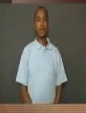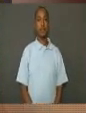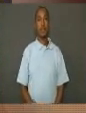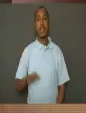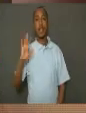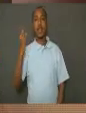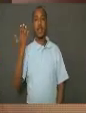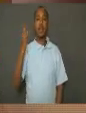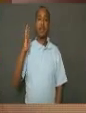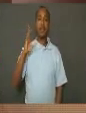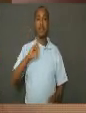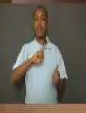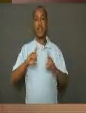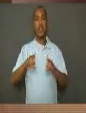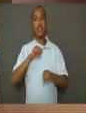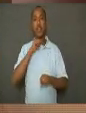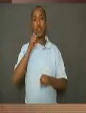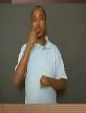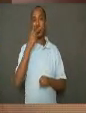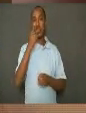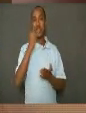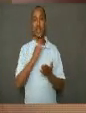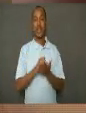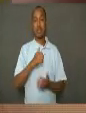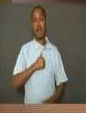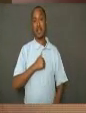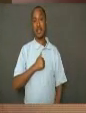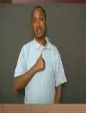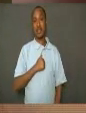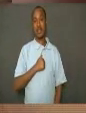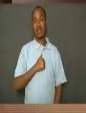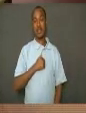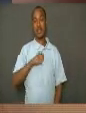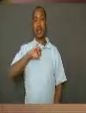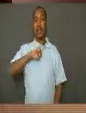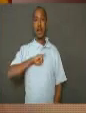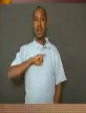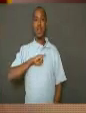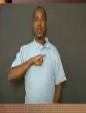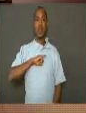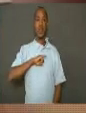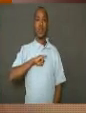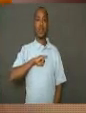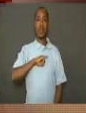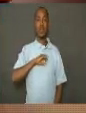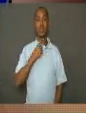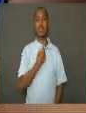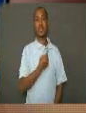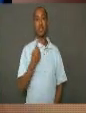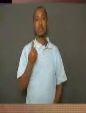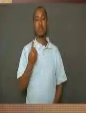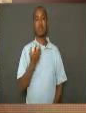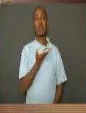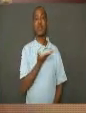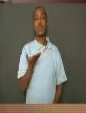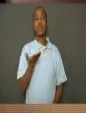If I did not see it for myself, I would not think that something that looks like